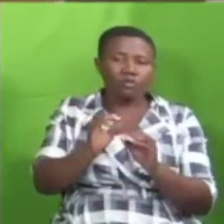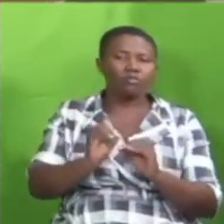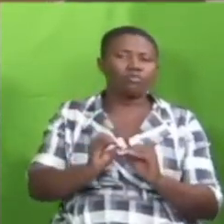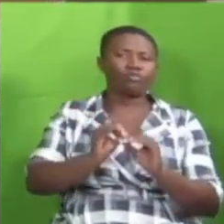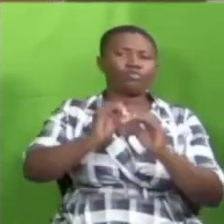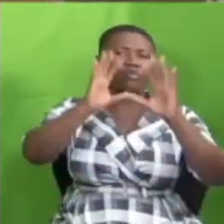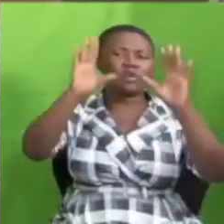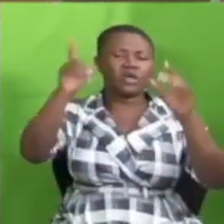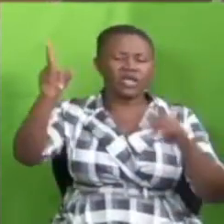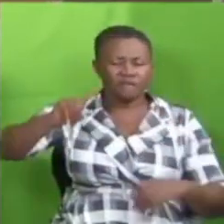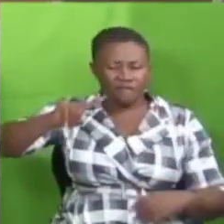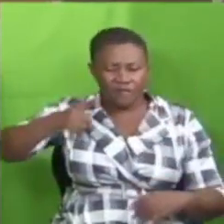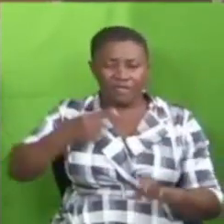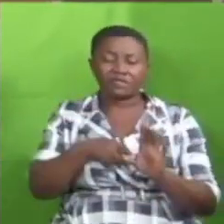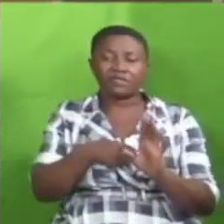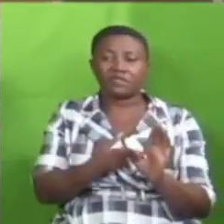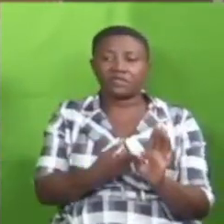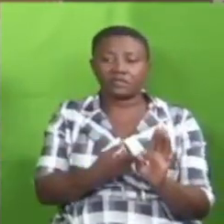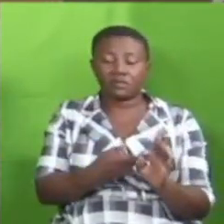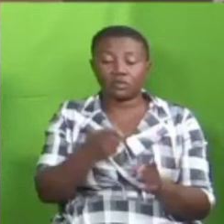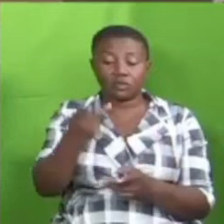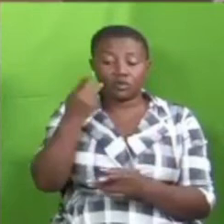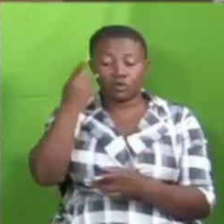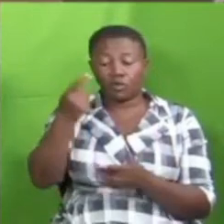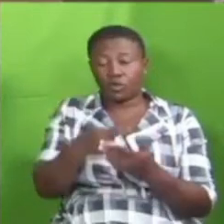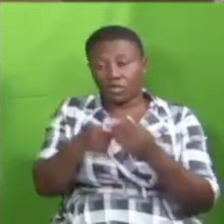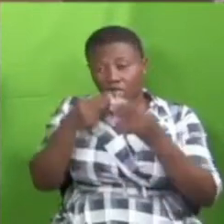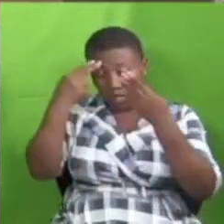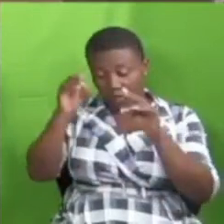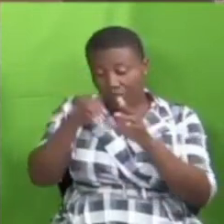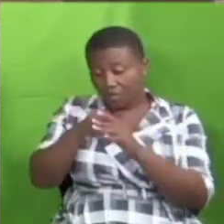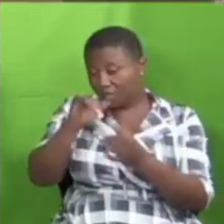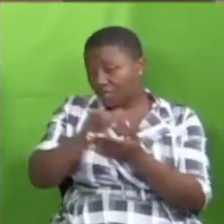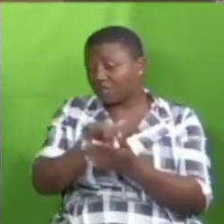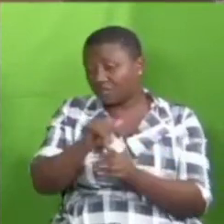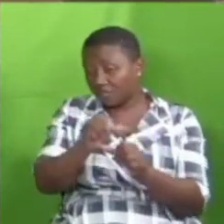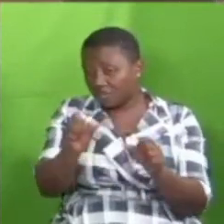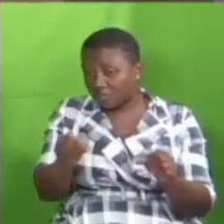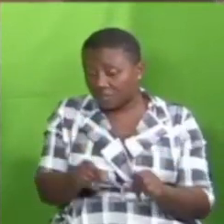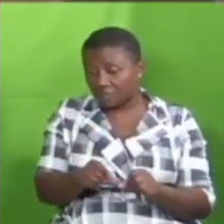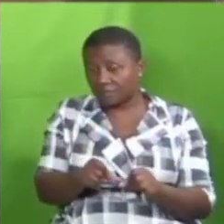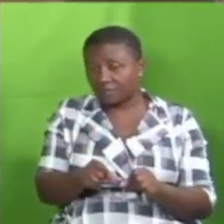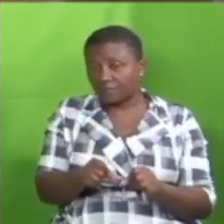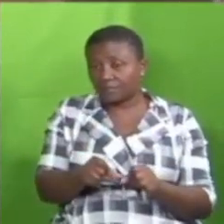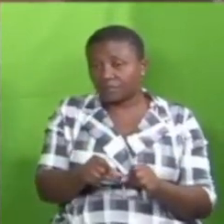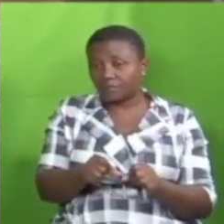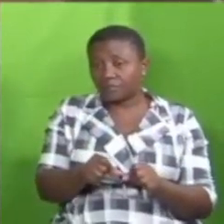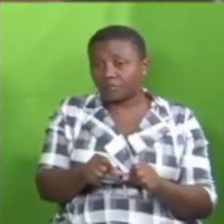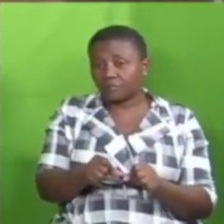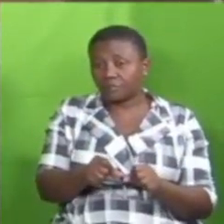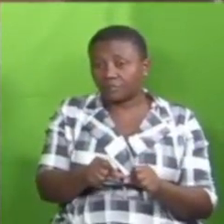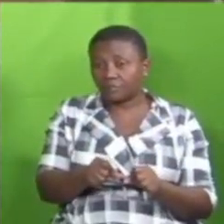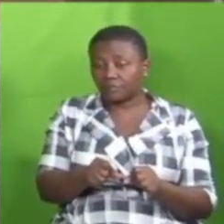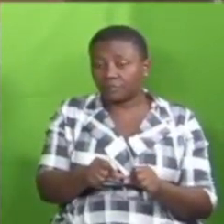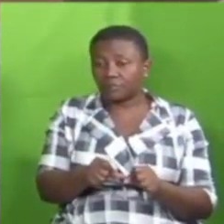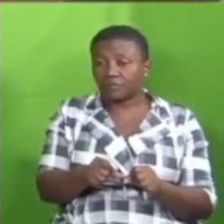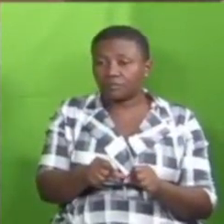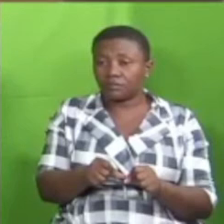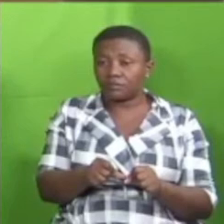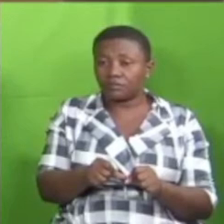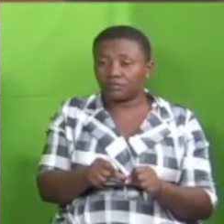want to look at what happens on the airwaves in that area. Atupam Ford has